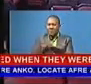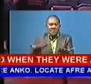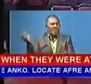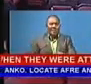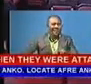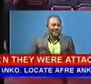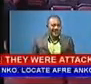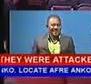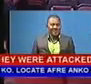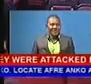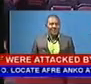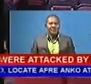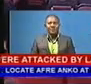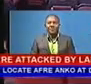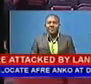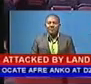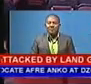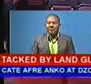place.